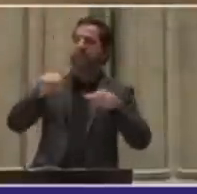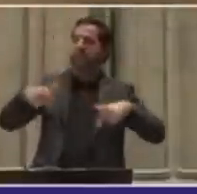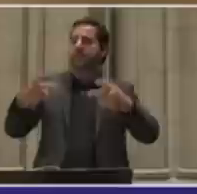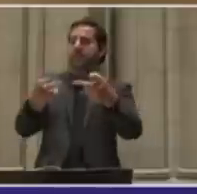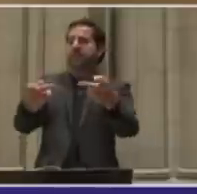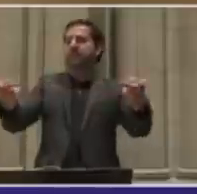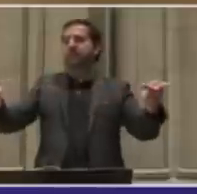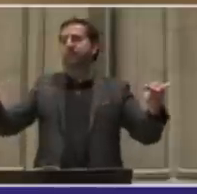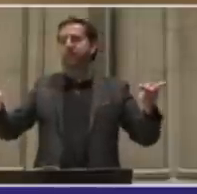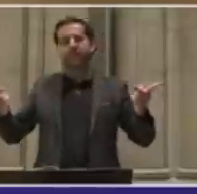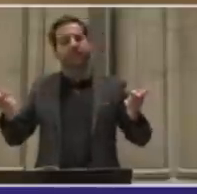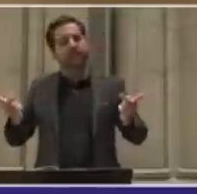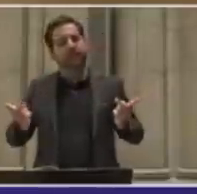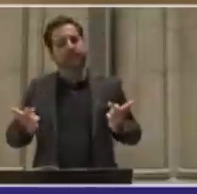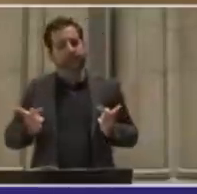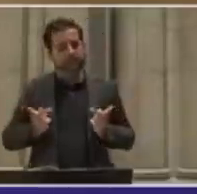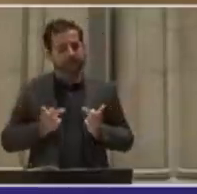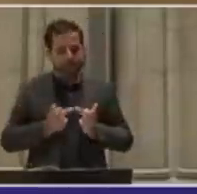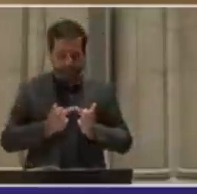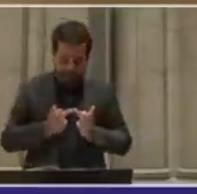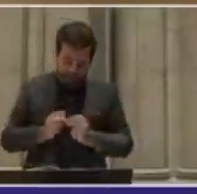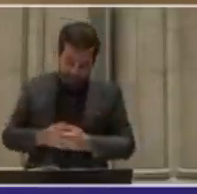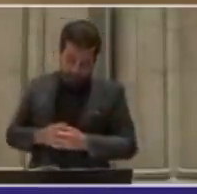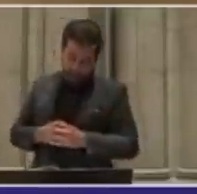knows this place.